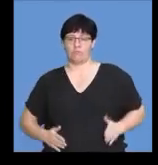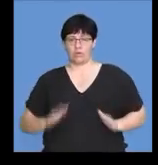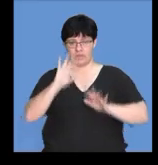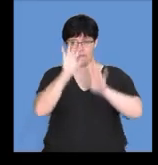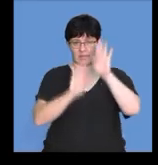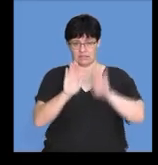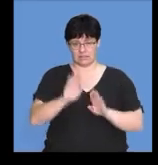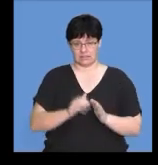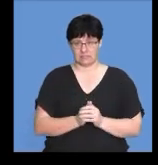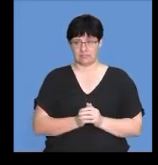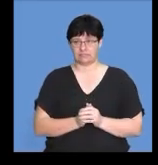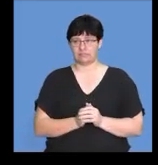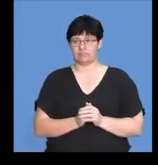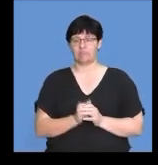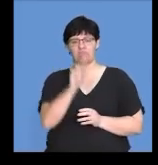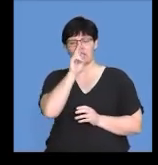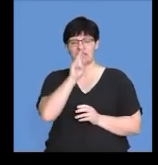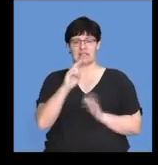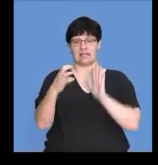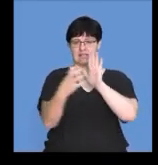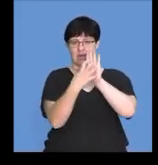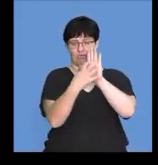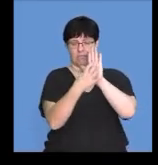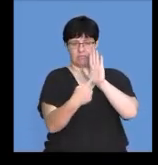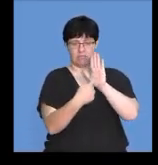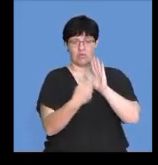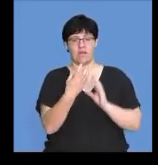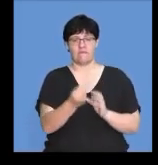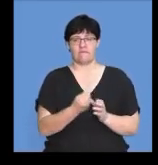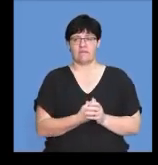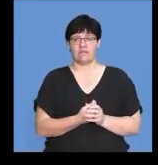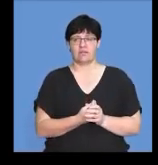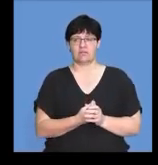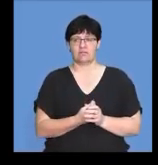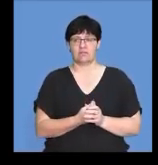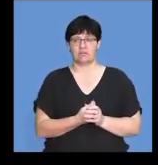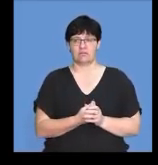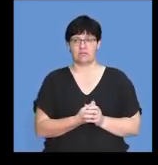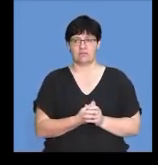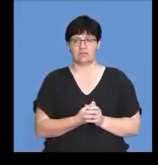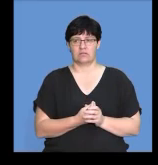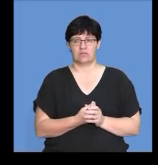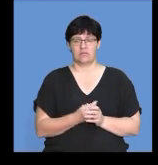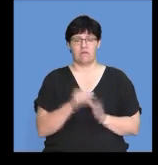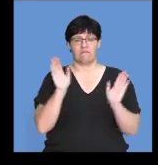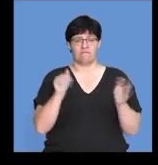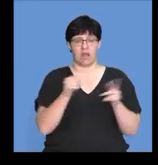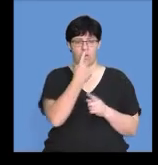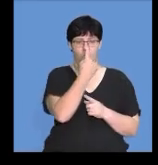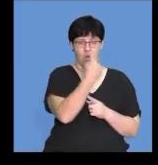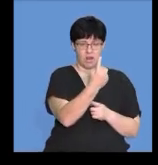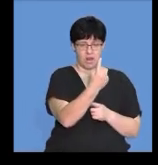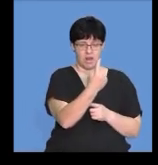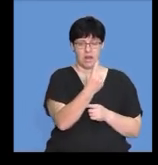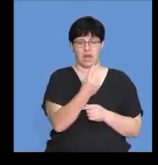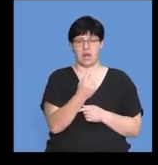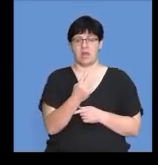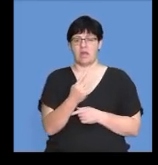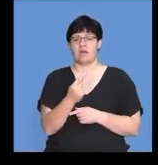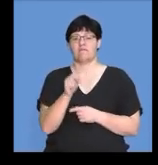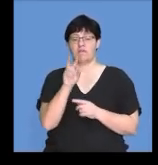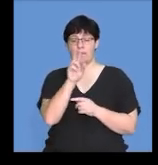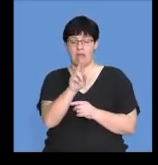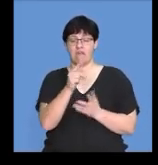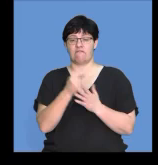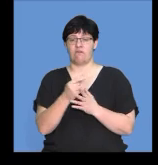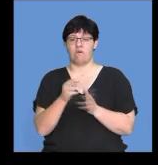Okay, let's look at this diagram. So here you've got the homologous pair for fly number 1, a pair for